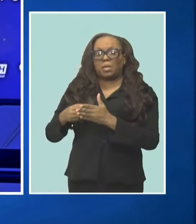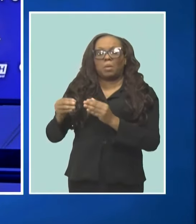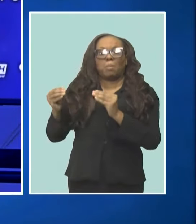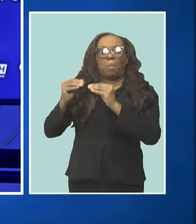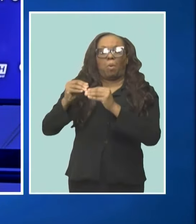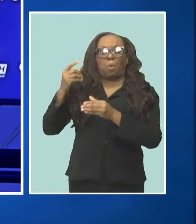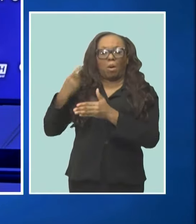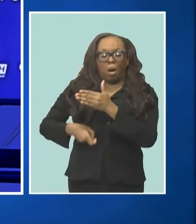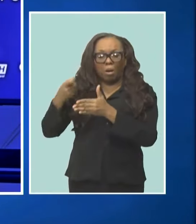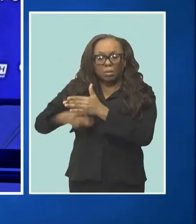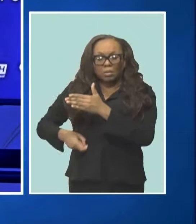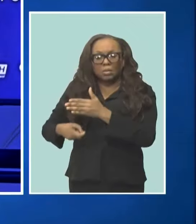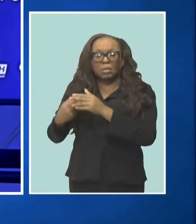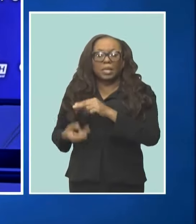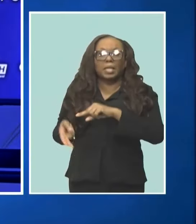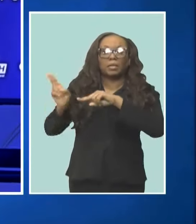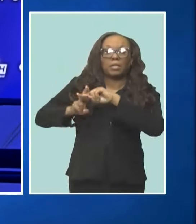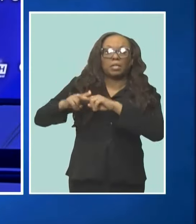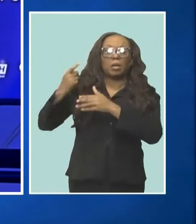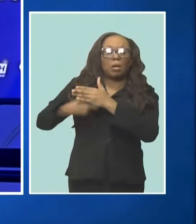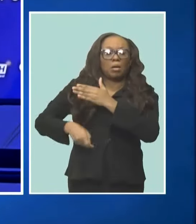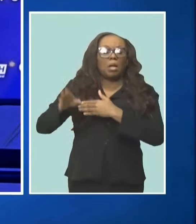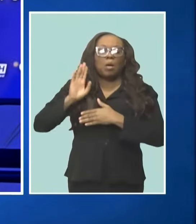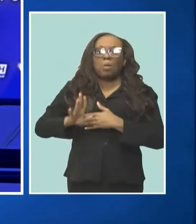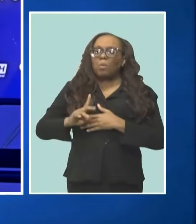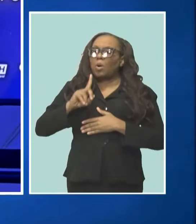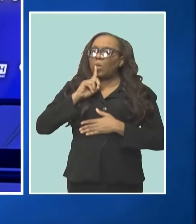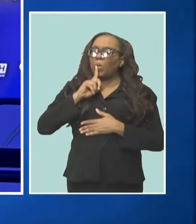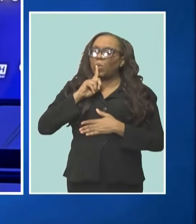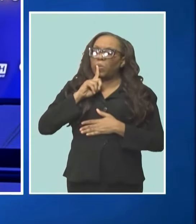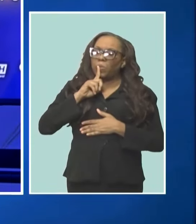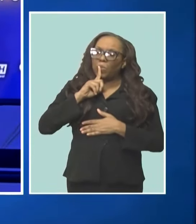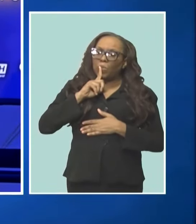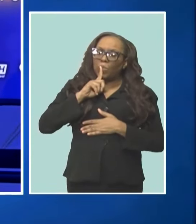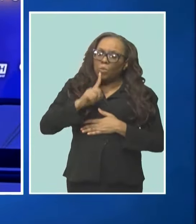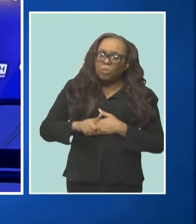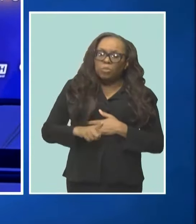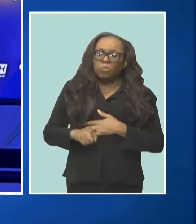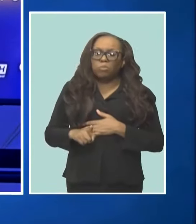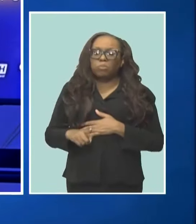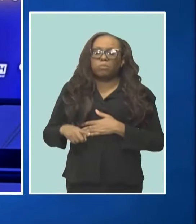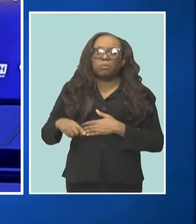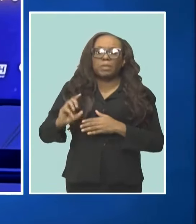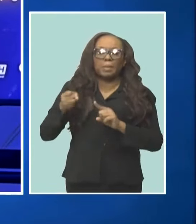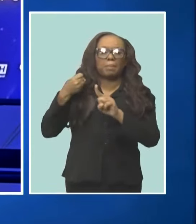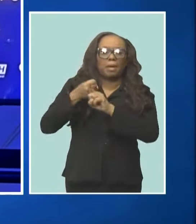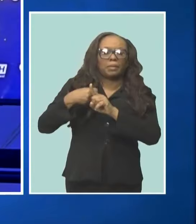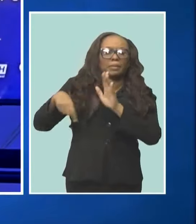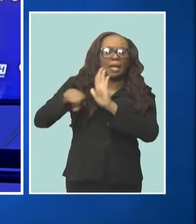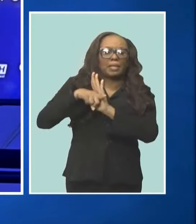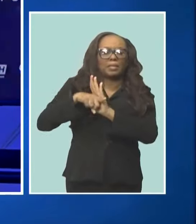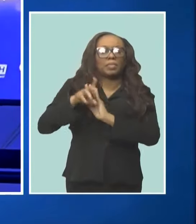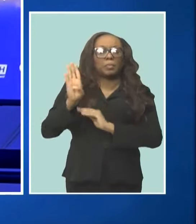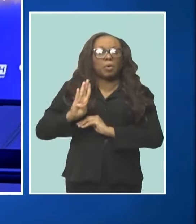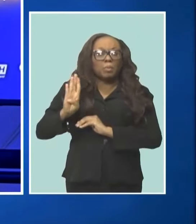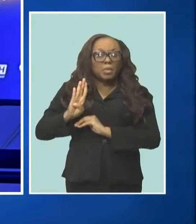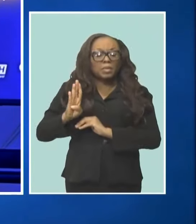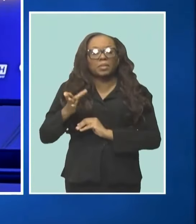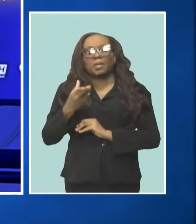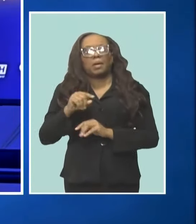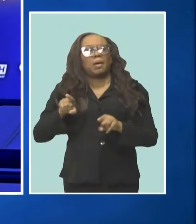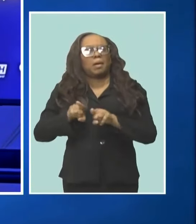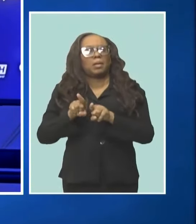of supply will hurt not just us on the receiving end, but will hurt those as well who